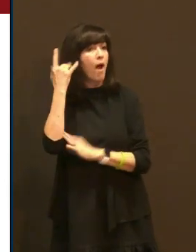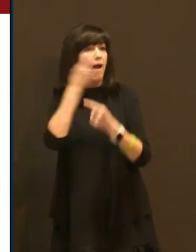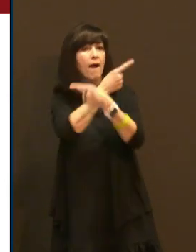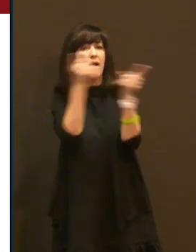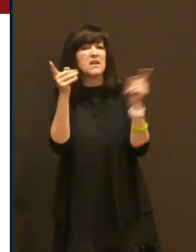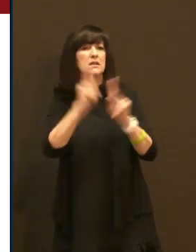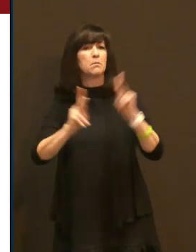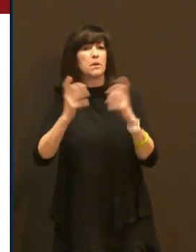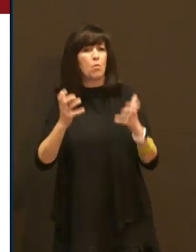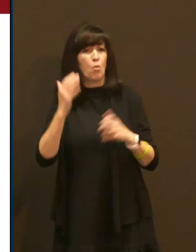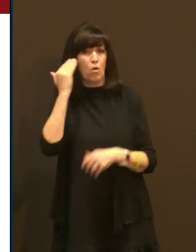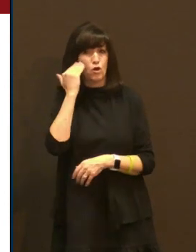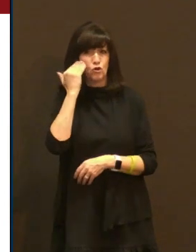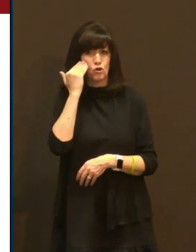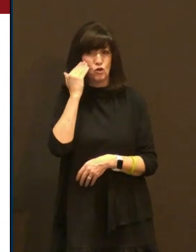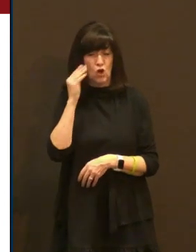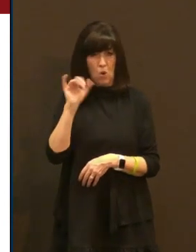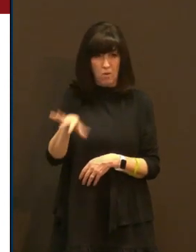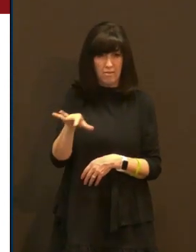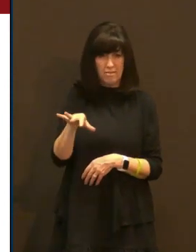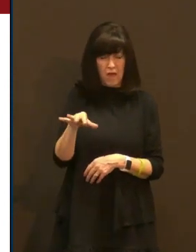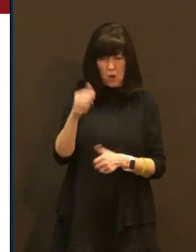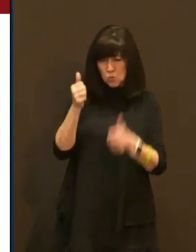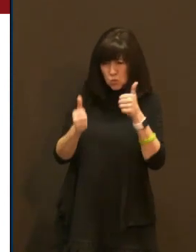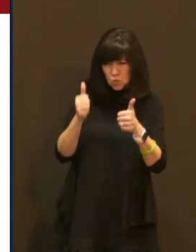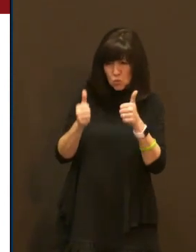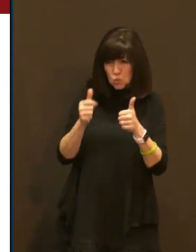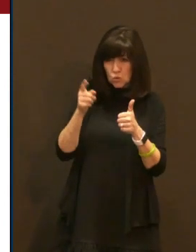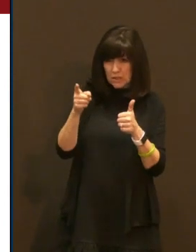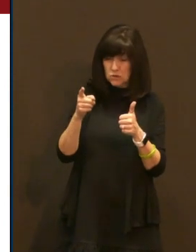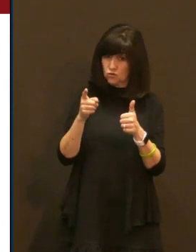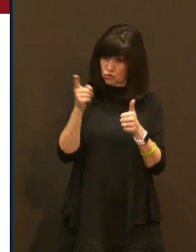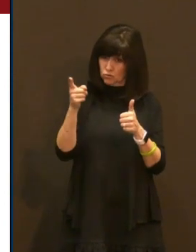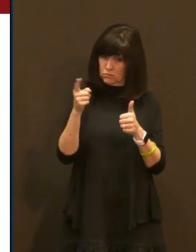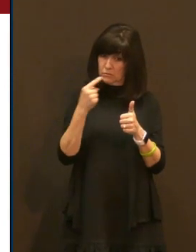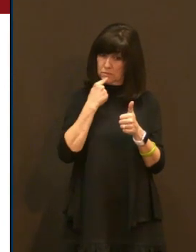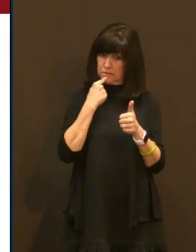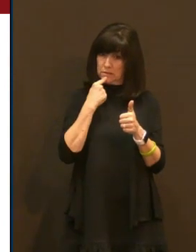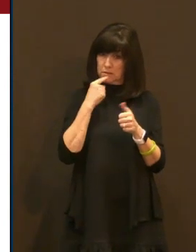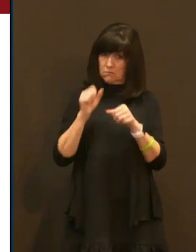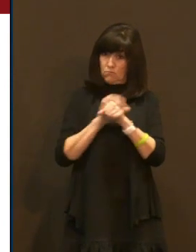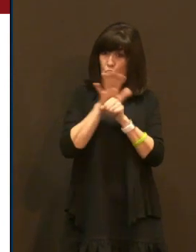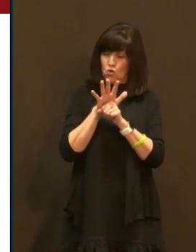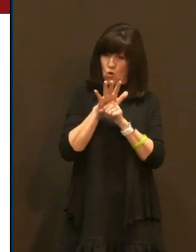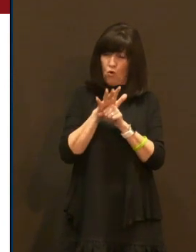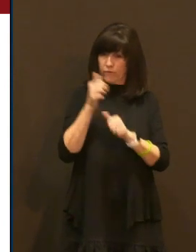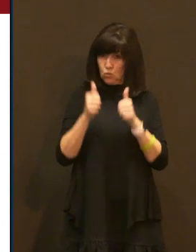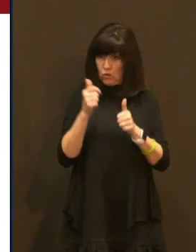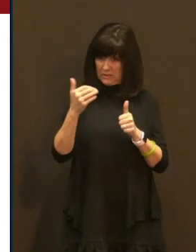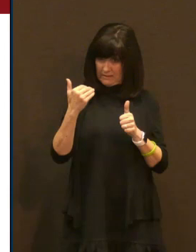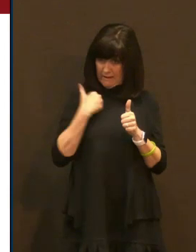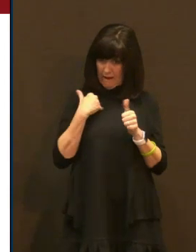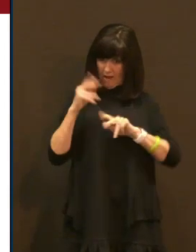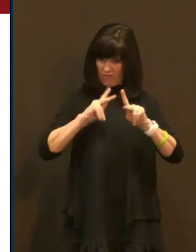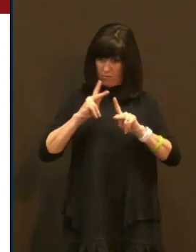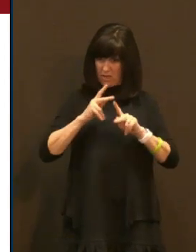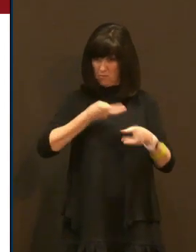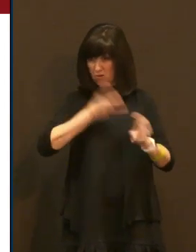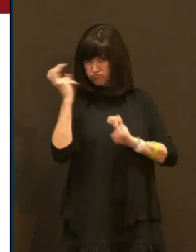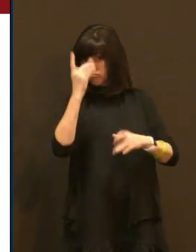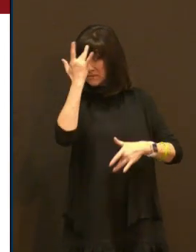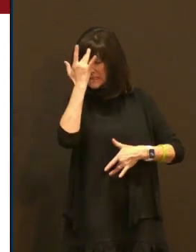that. But what I can say is that our data do not support any speculation that